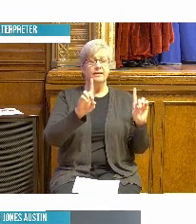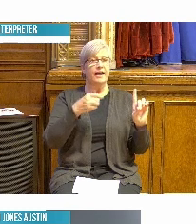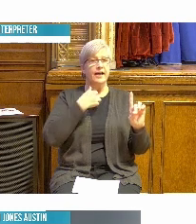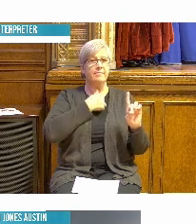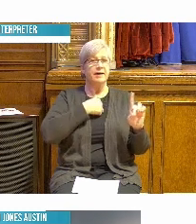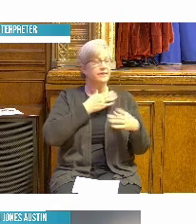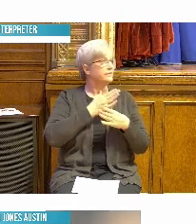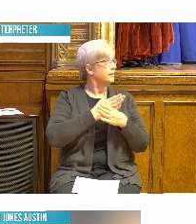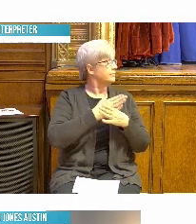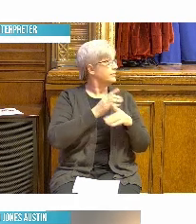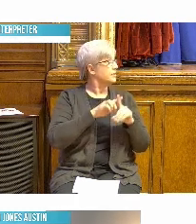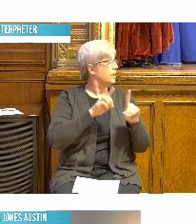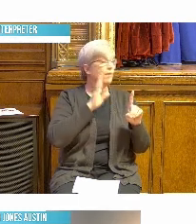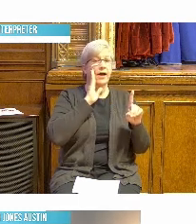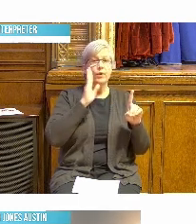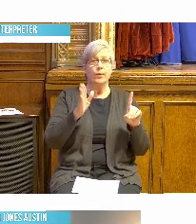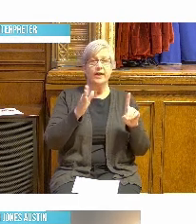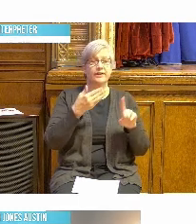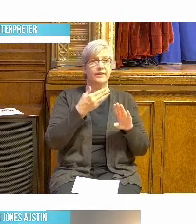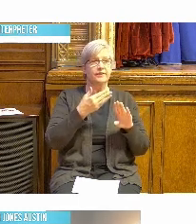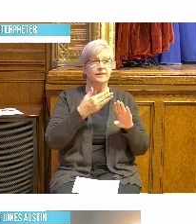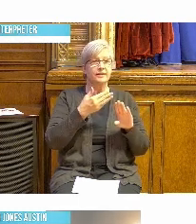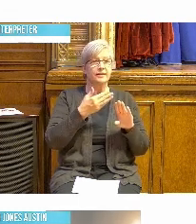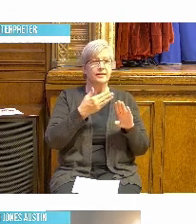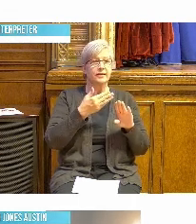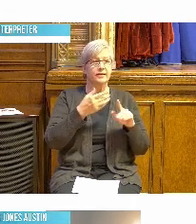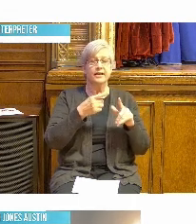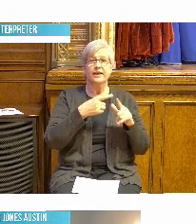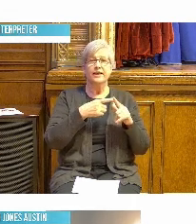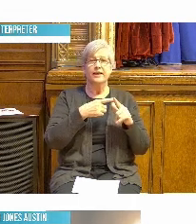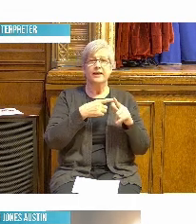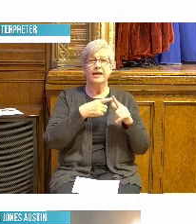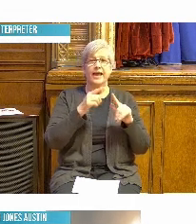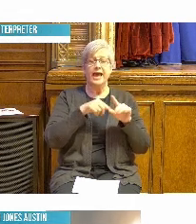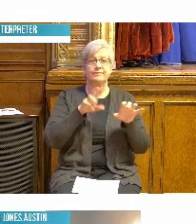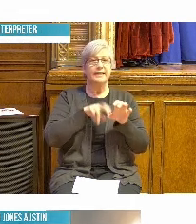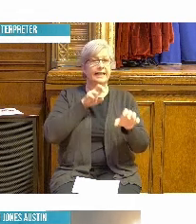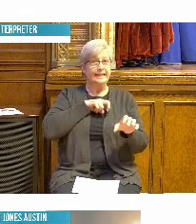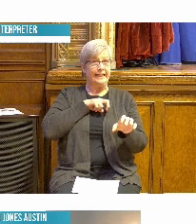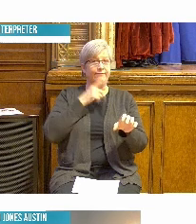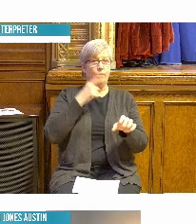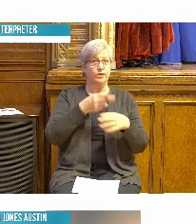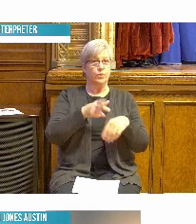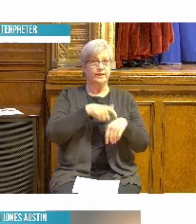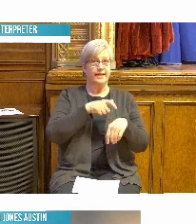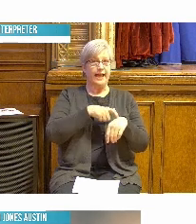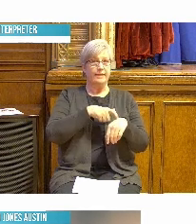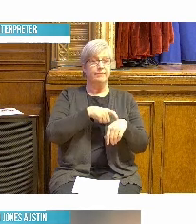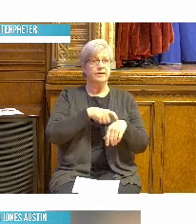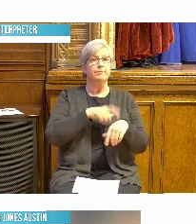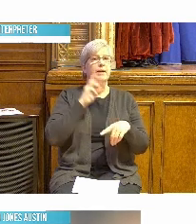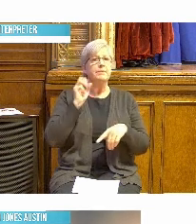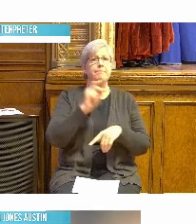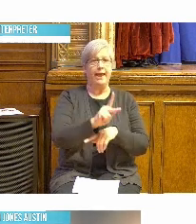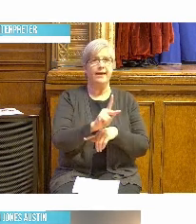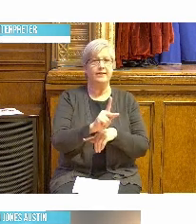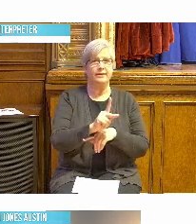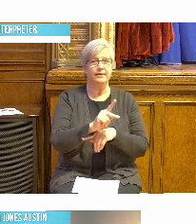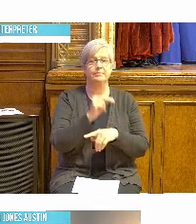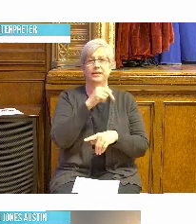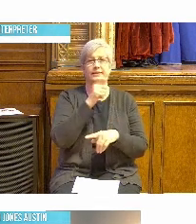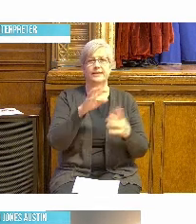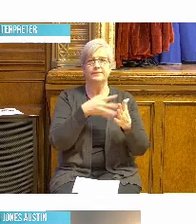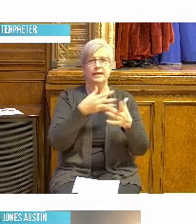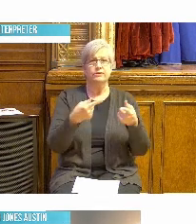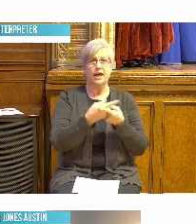apologies. I will, as previously indicated via email, have to step away for a short period, but then I will return due to a